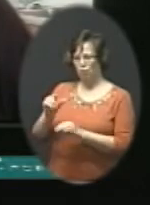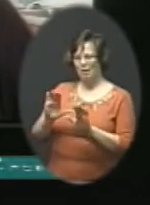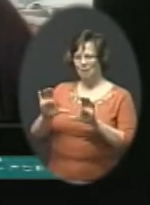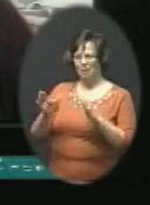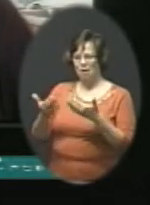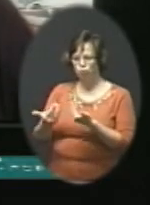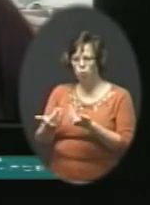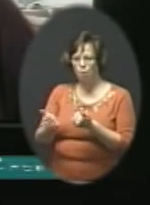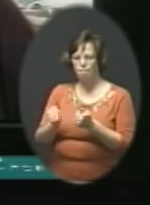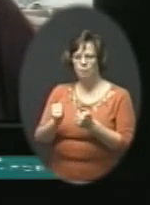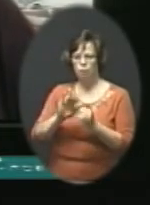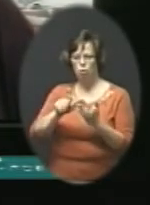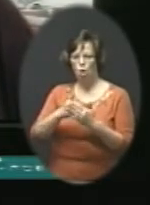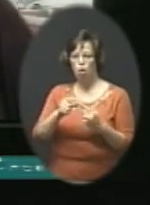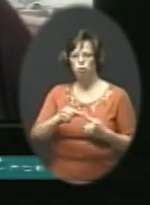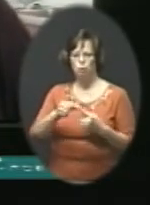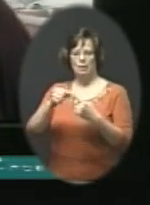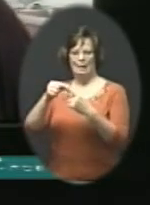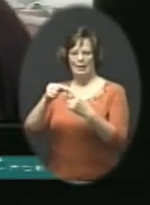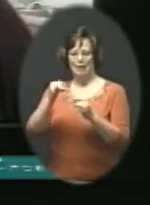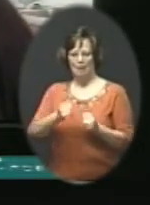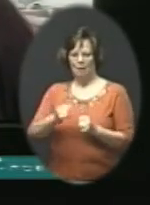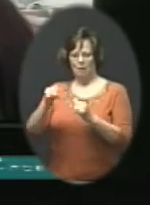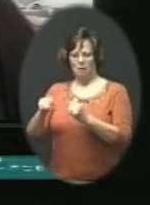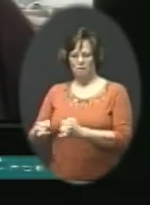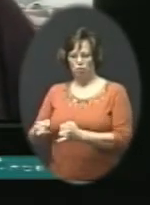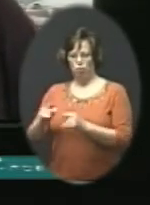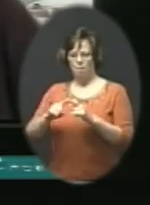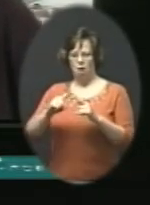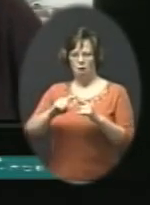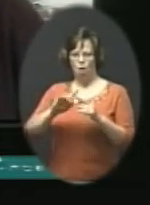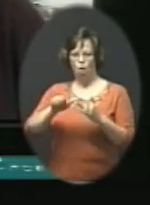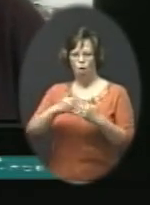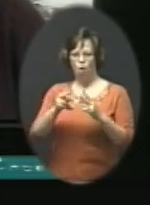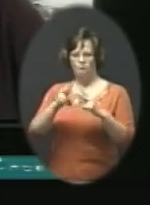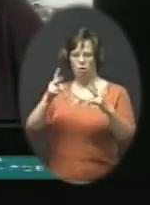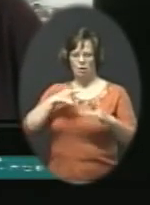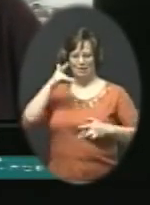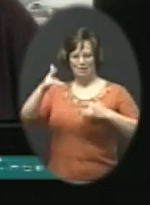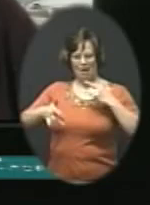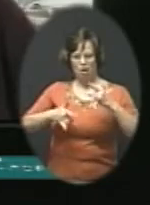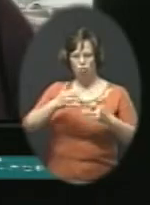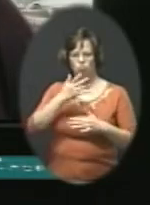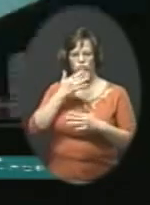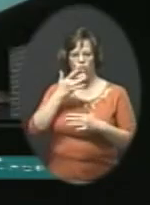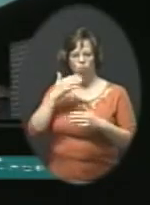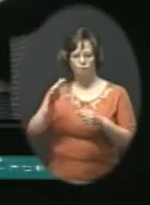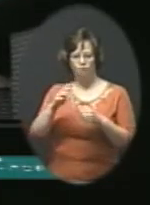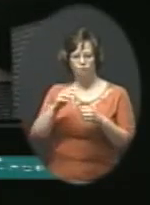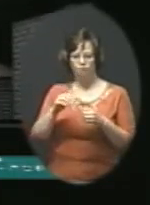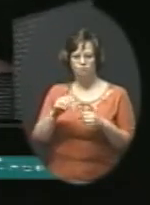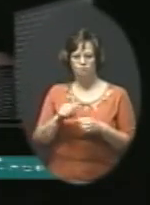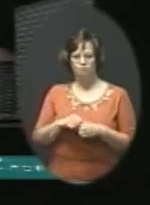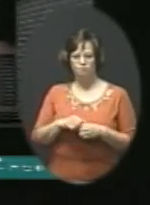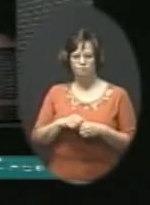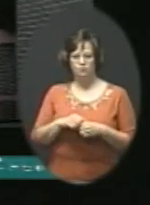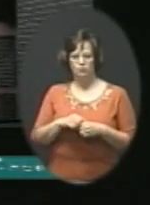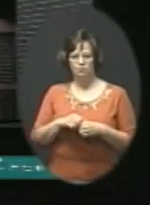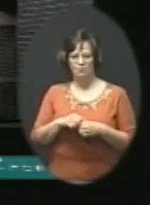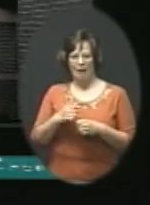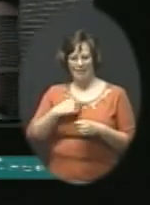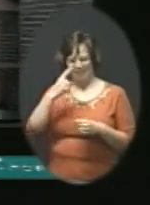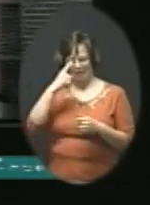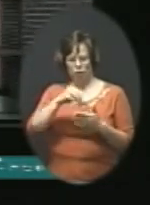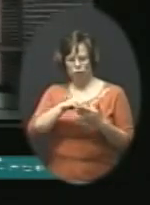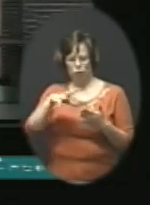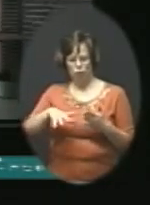classroom. They're all unique and individual, but all very exciting and colorful. I think students coming